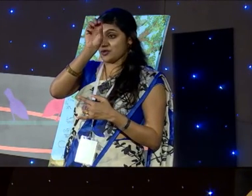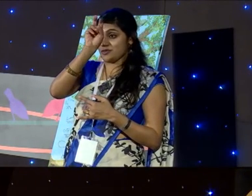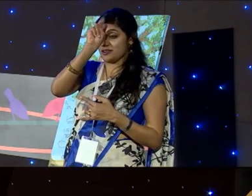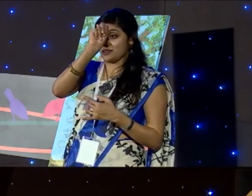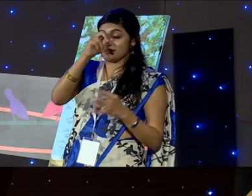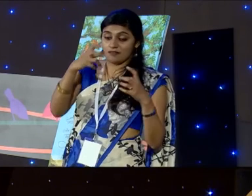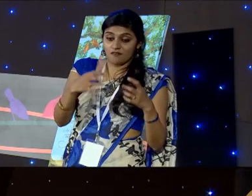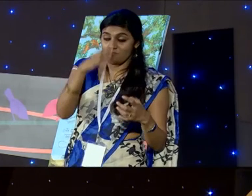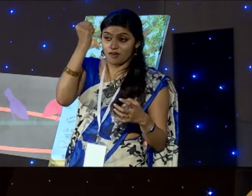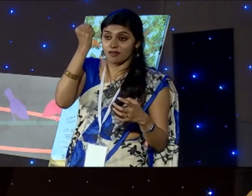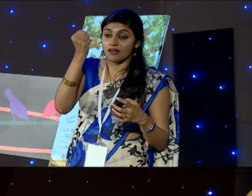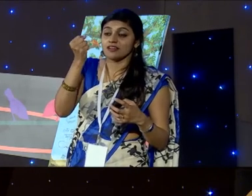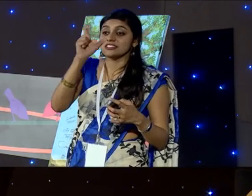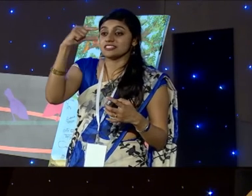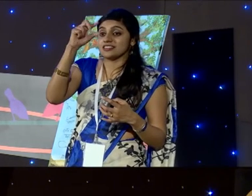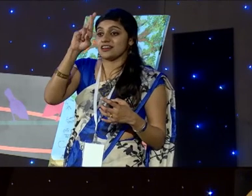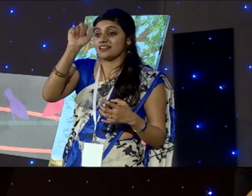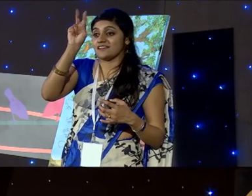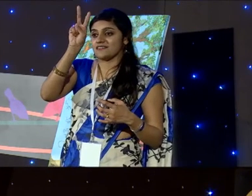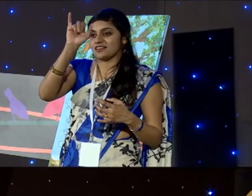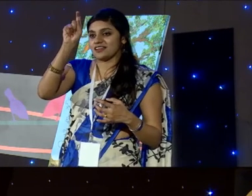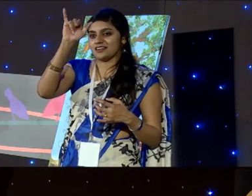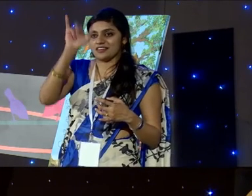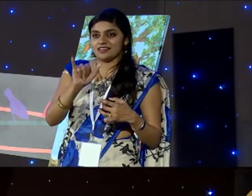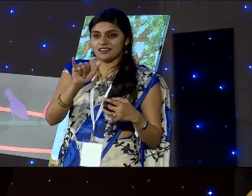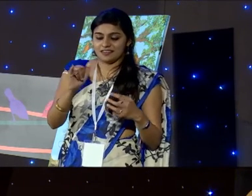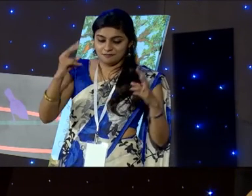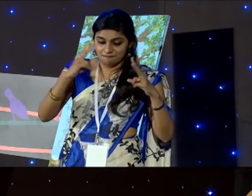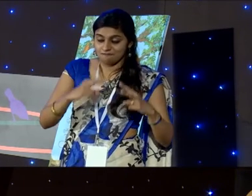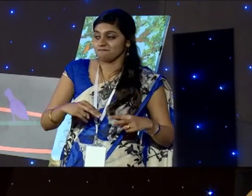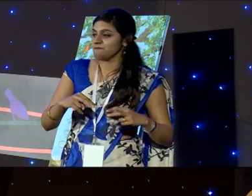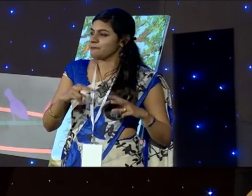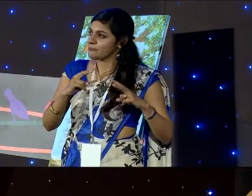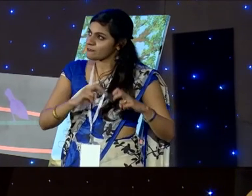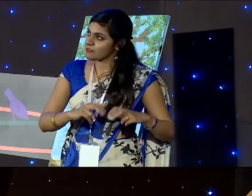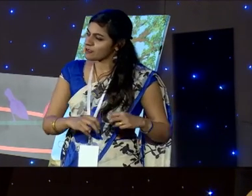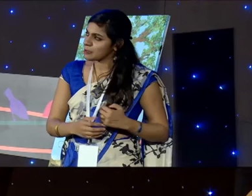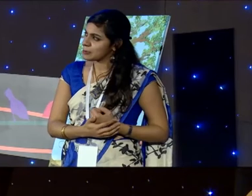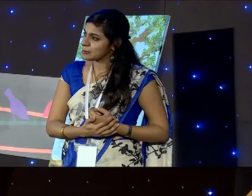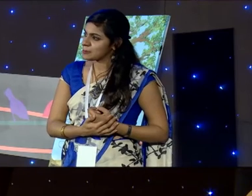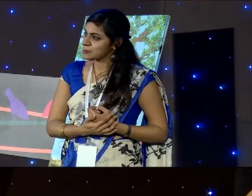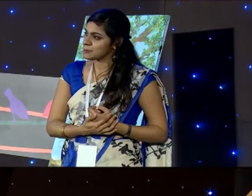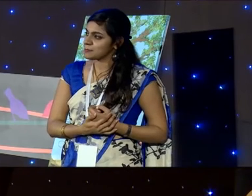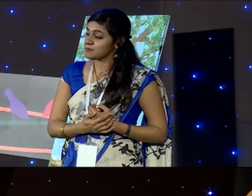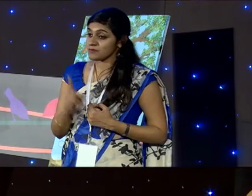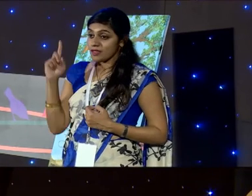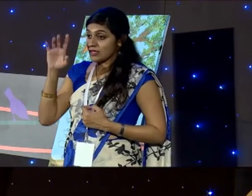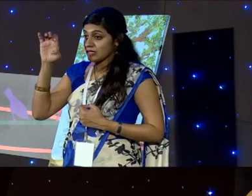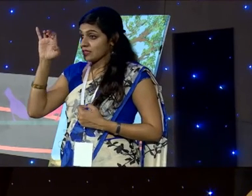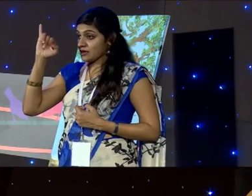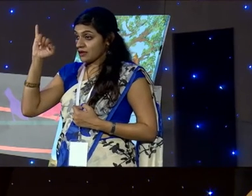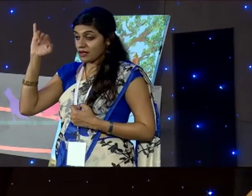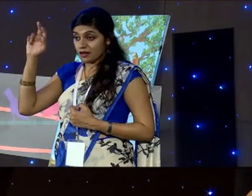their lives, struggled to socialize, struggled with communication. Einstein didn't speak until he was 5 years